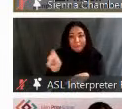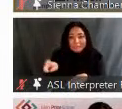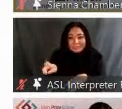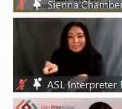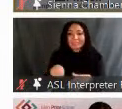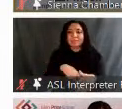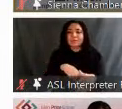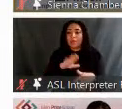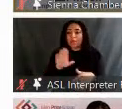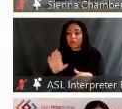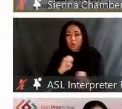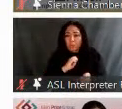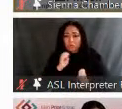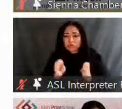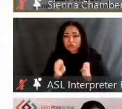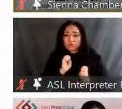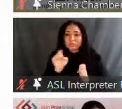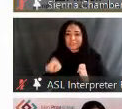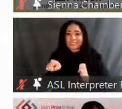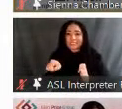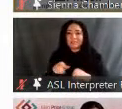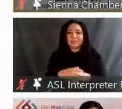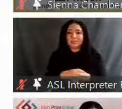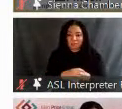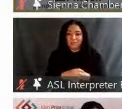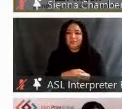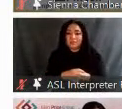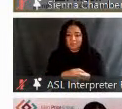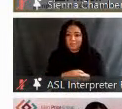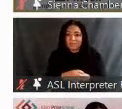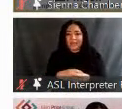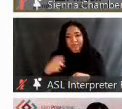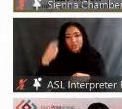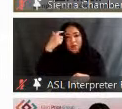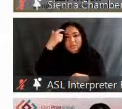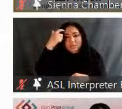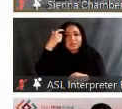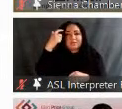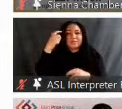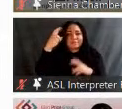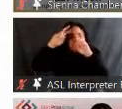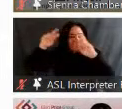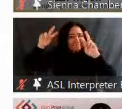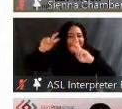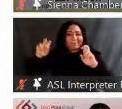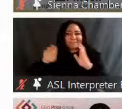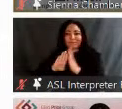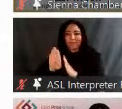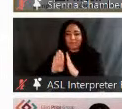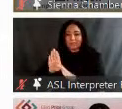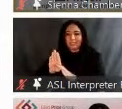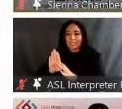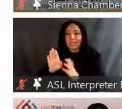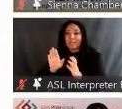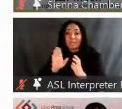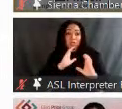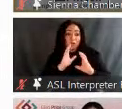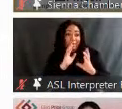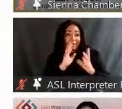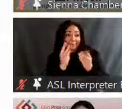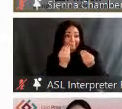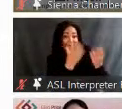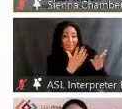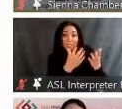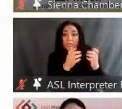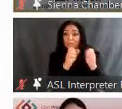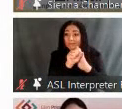attention to the emotion, need and the cognitive development, and they communicate that to the state, because in